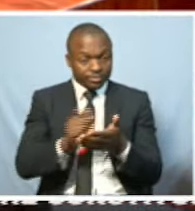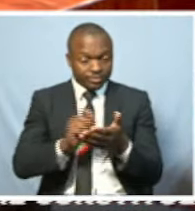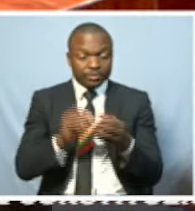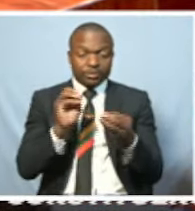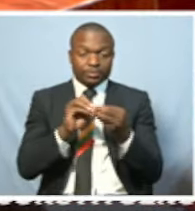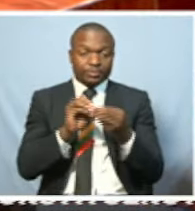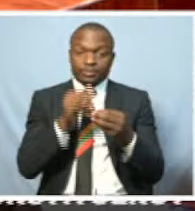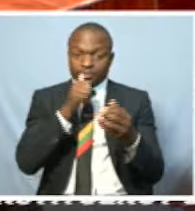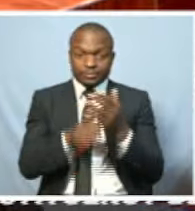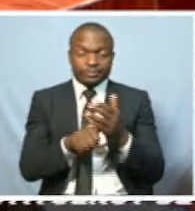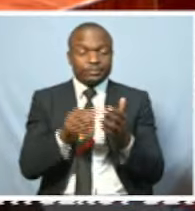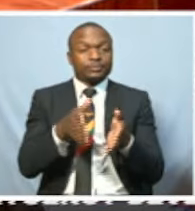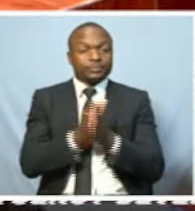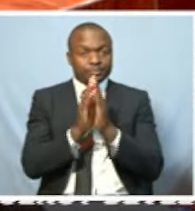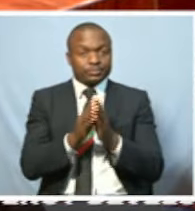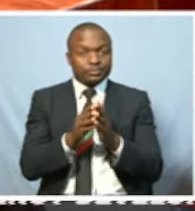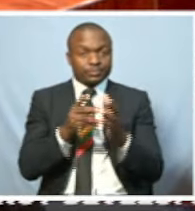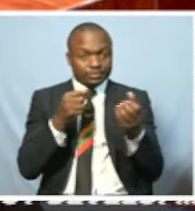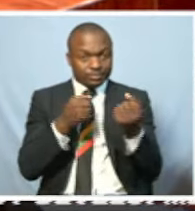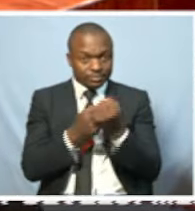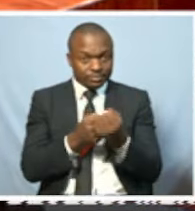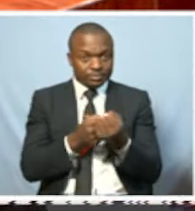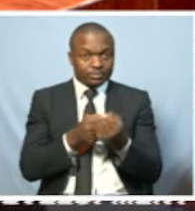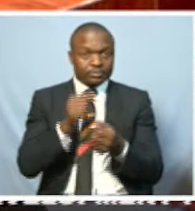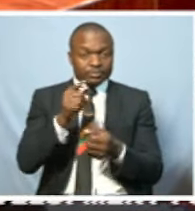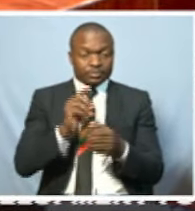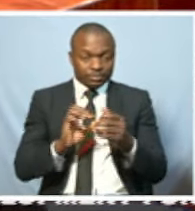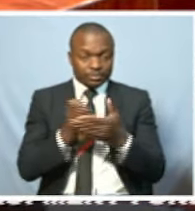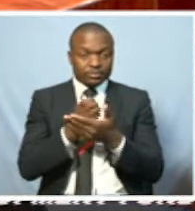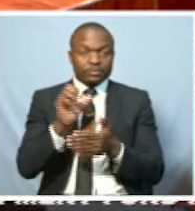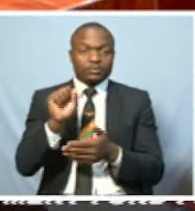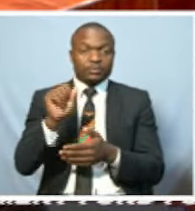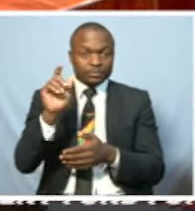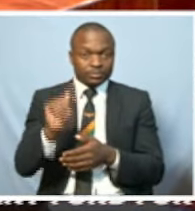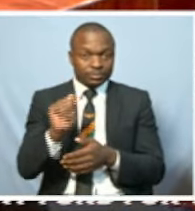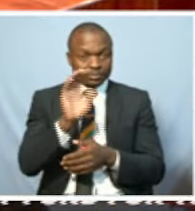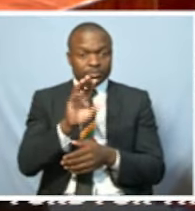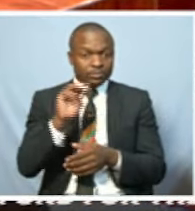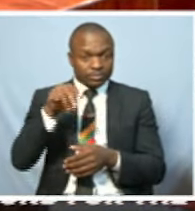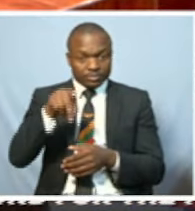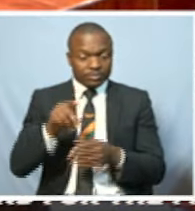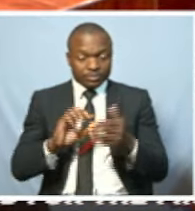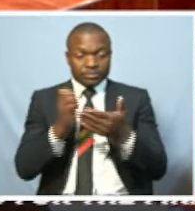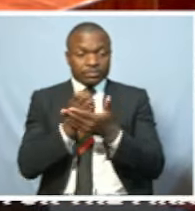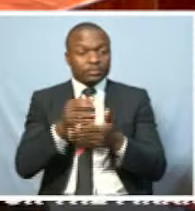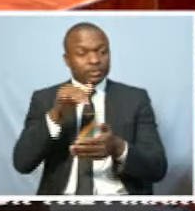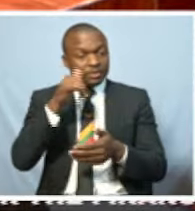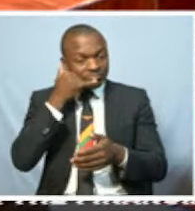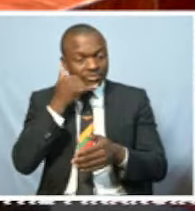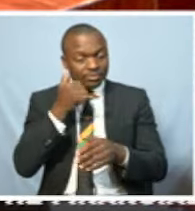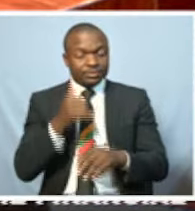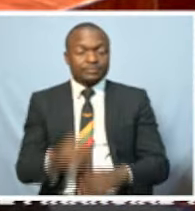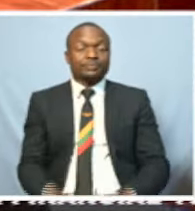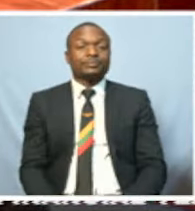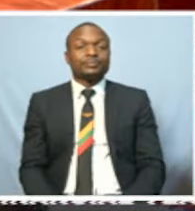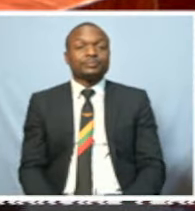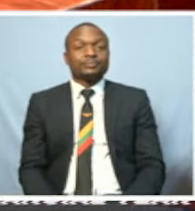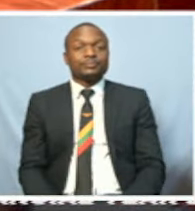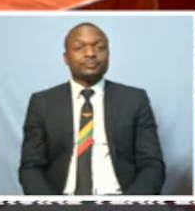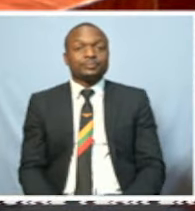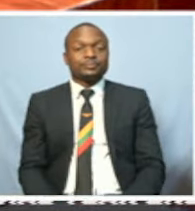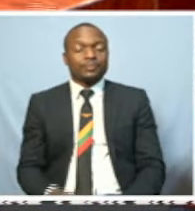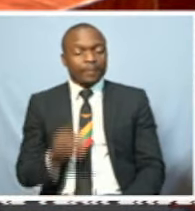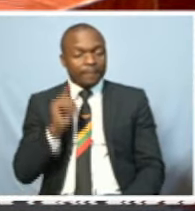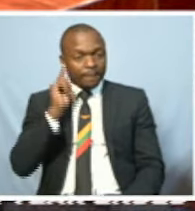and the ST was engaged. Your MP had to engage me. We had to call him at some point. And I